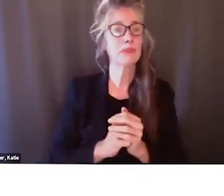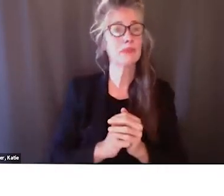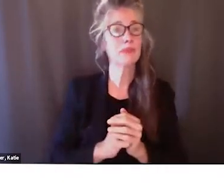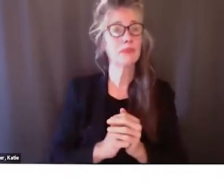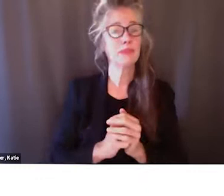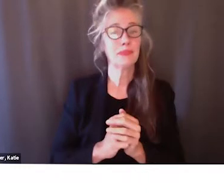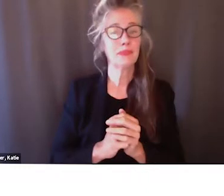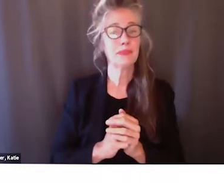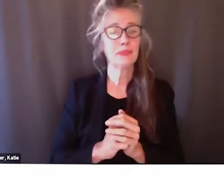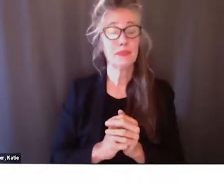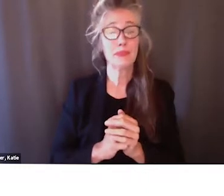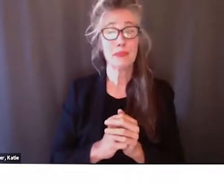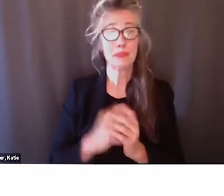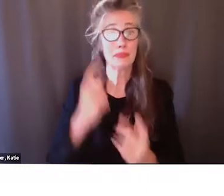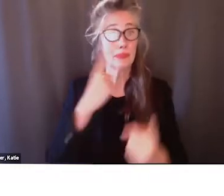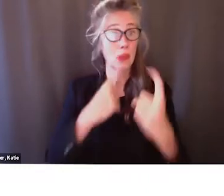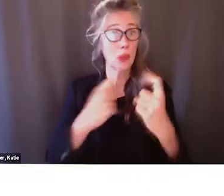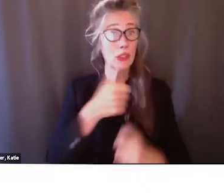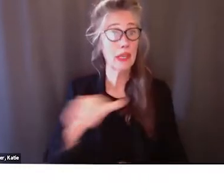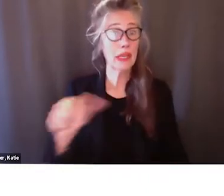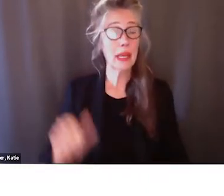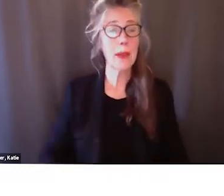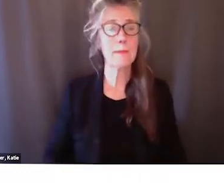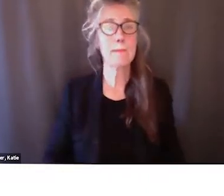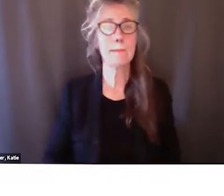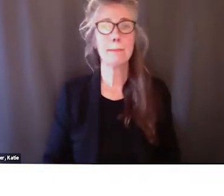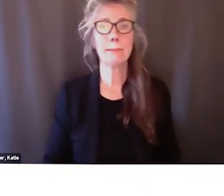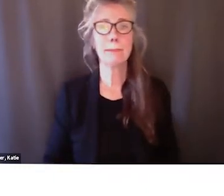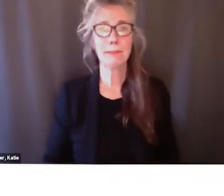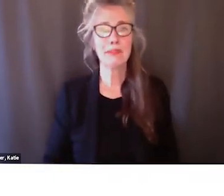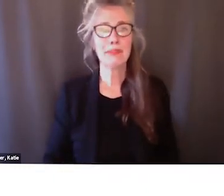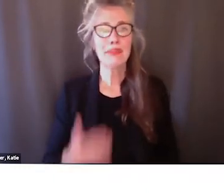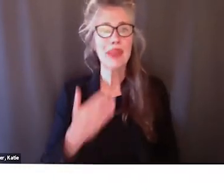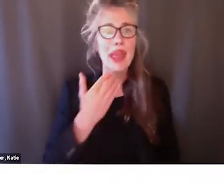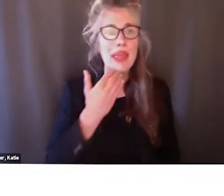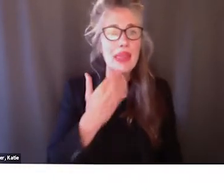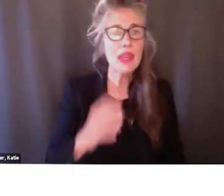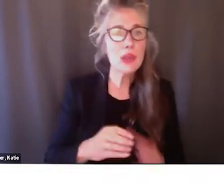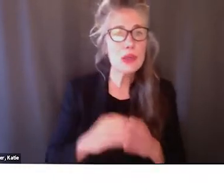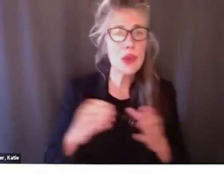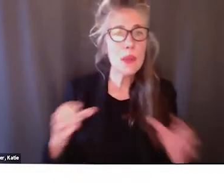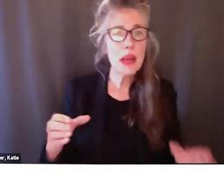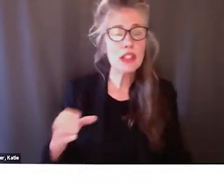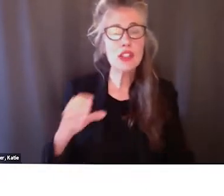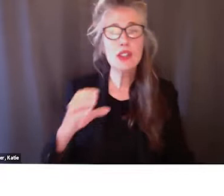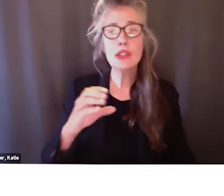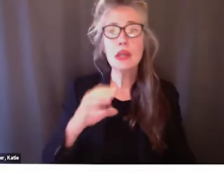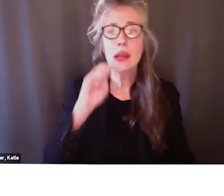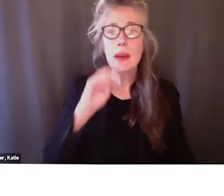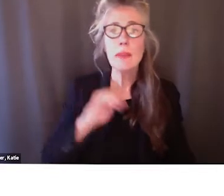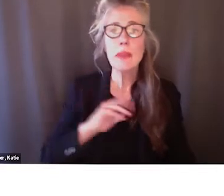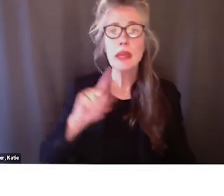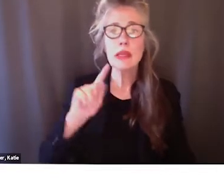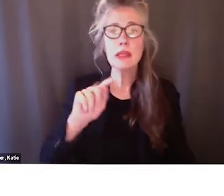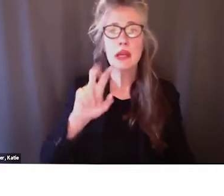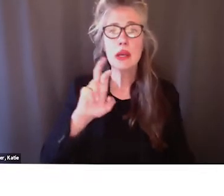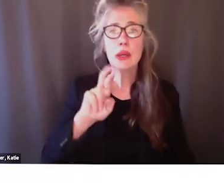report. Any questions? Oh, thank you so much. Ms. Trujillo, I don't see that we have any public comment. Please let me